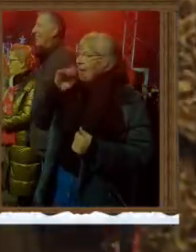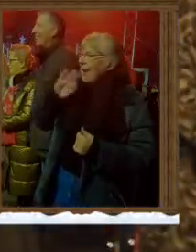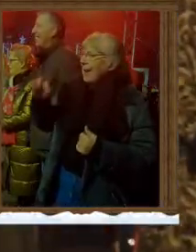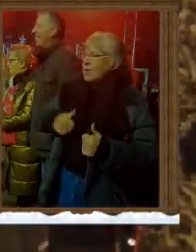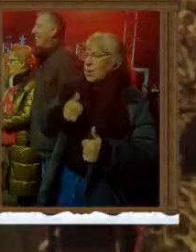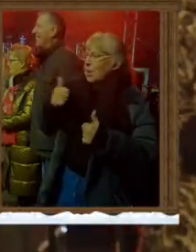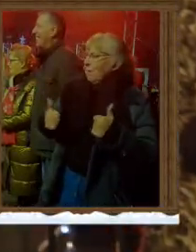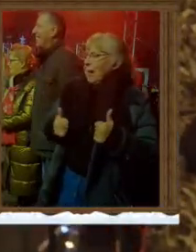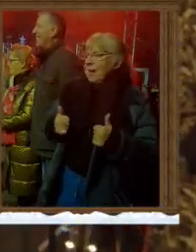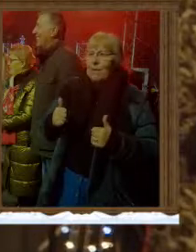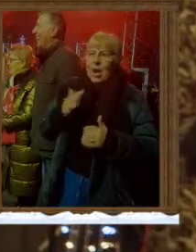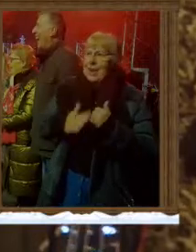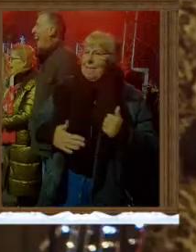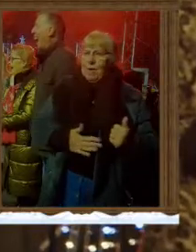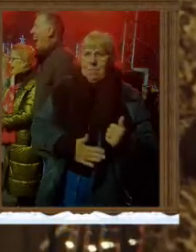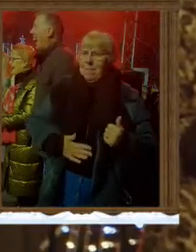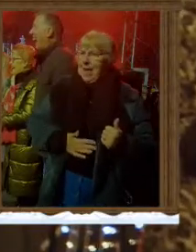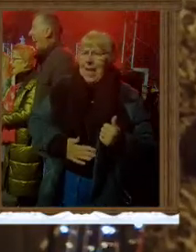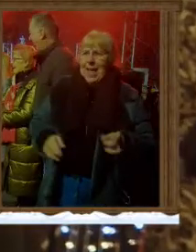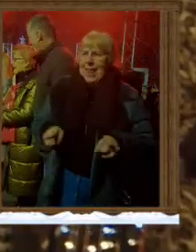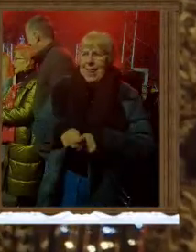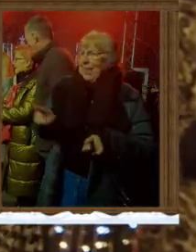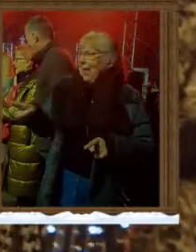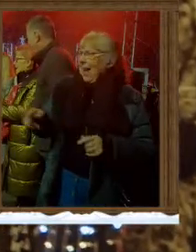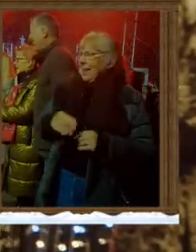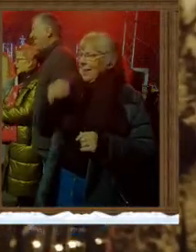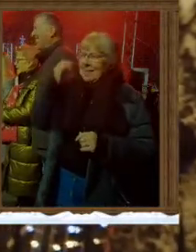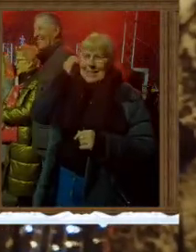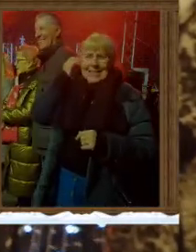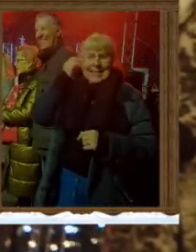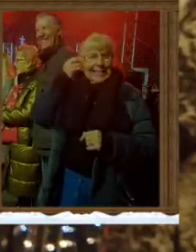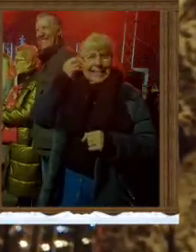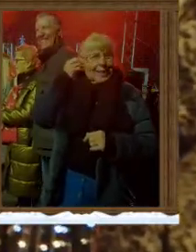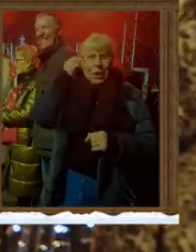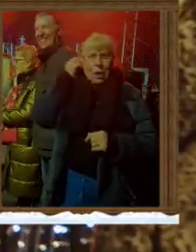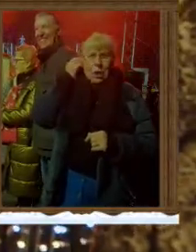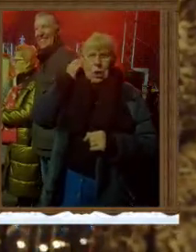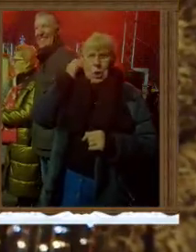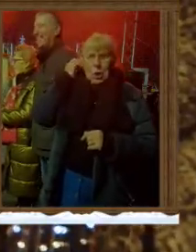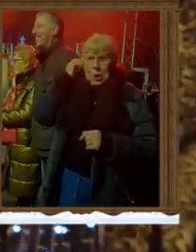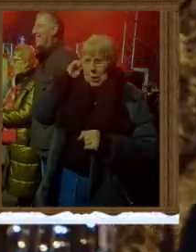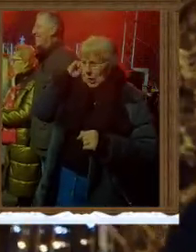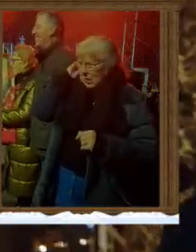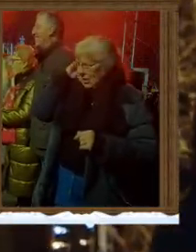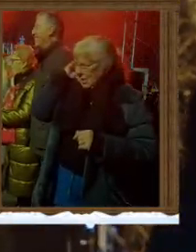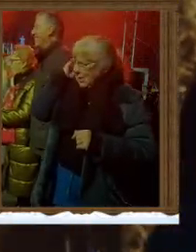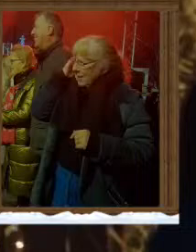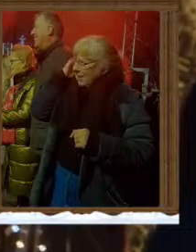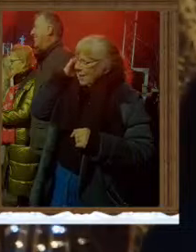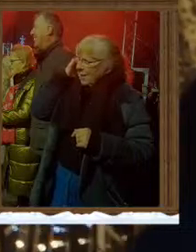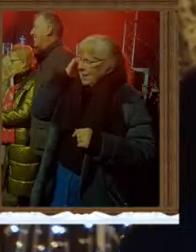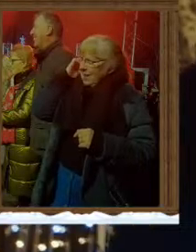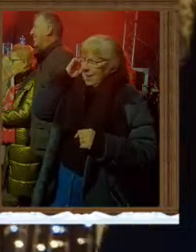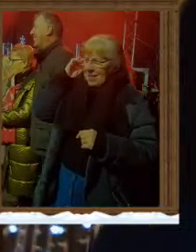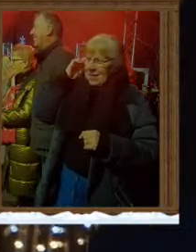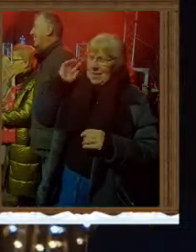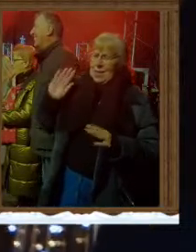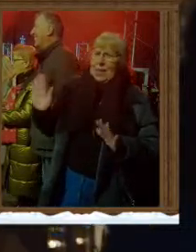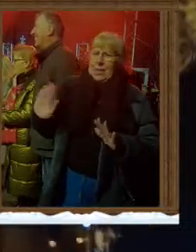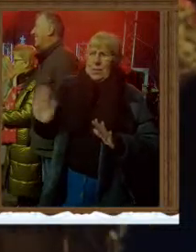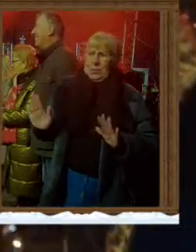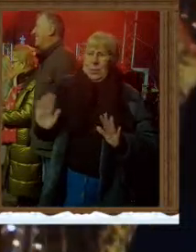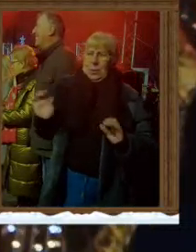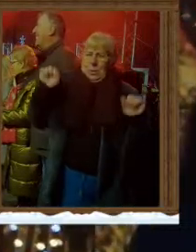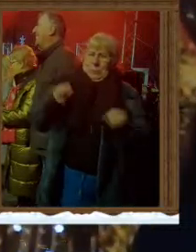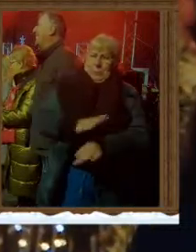never rub your belly like that. It's just, And please don't do that ever again. Did that gross you out there, did it? No, don't do that again.